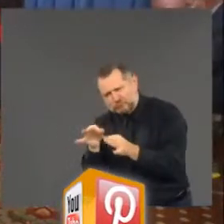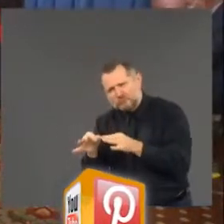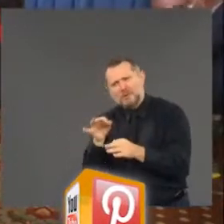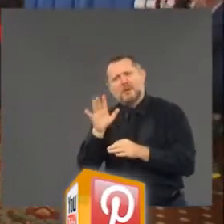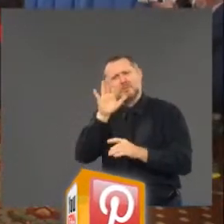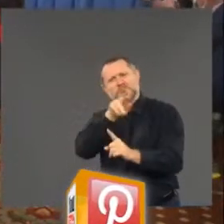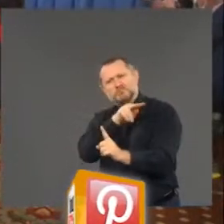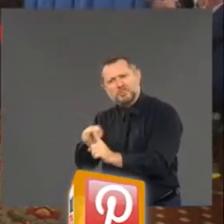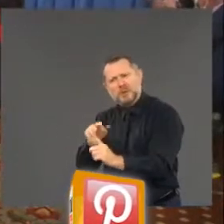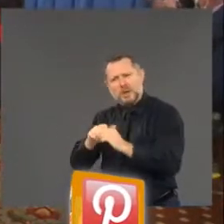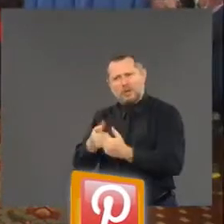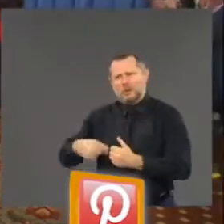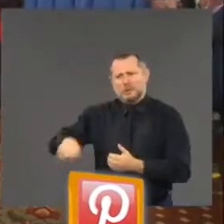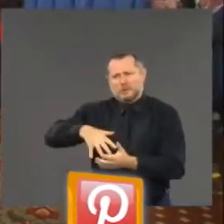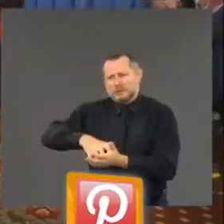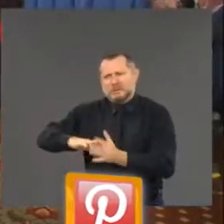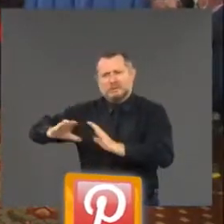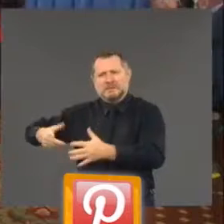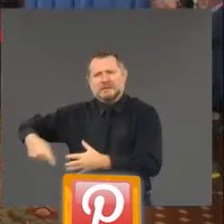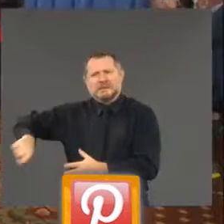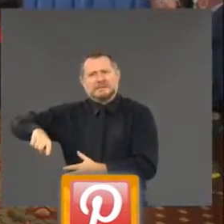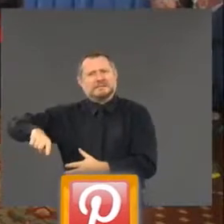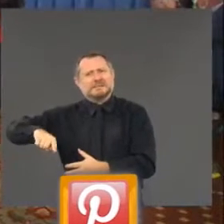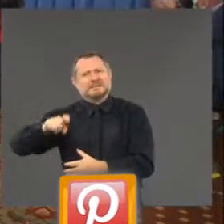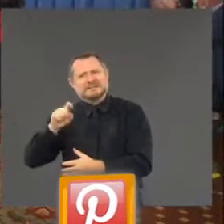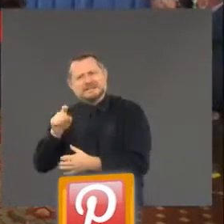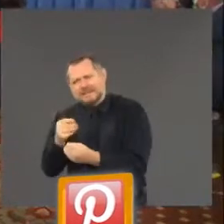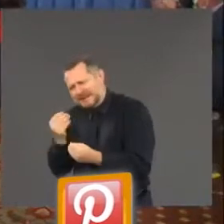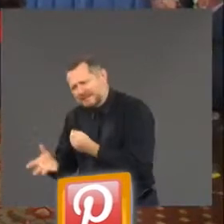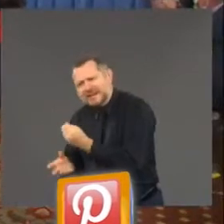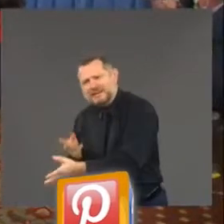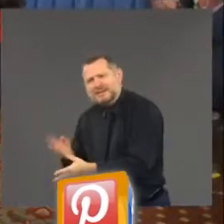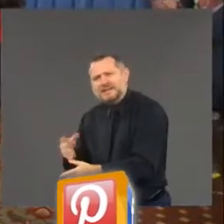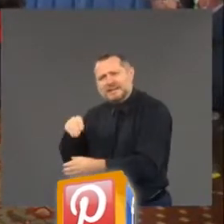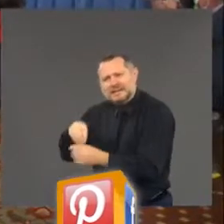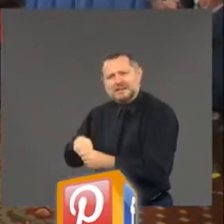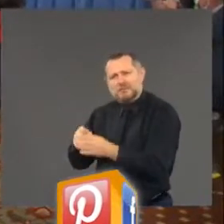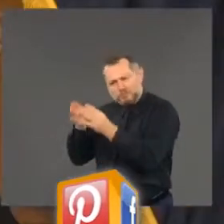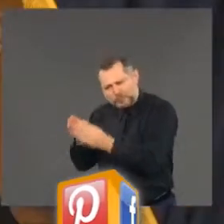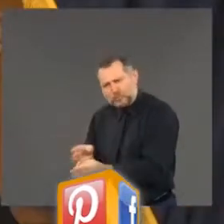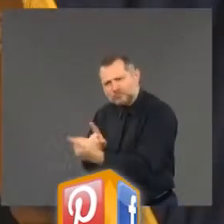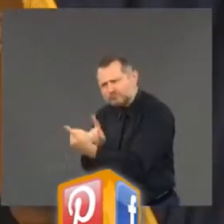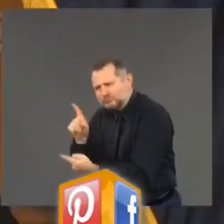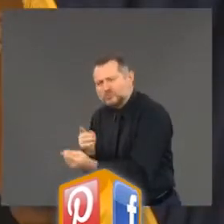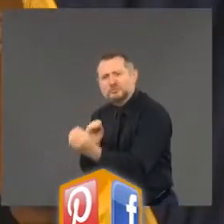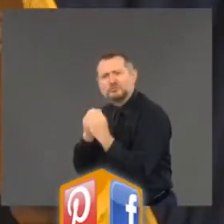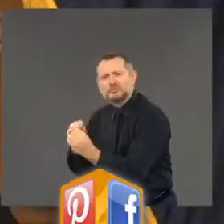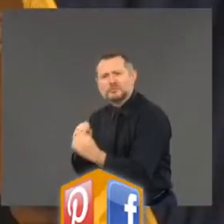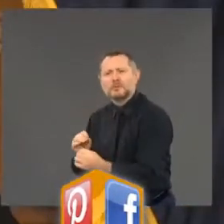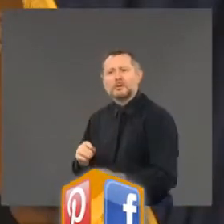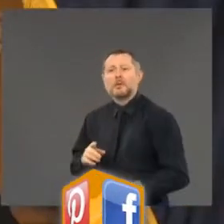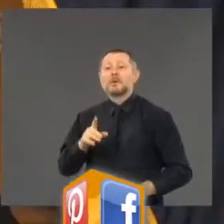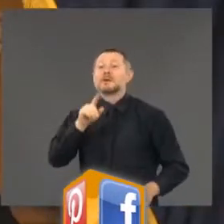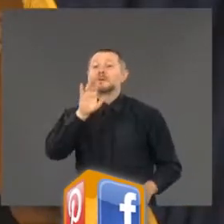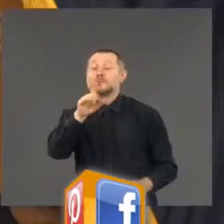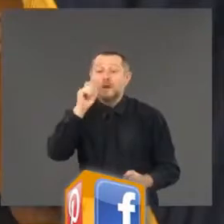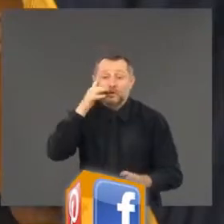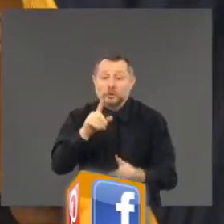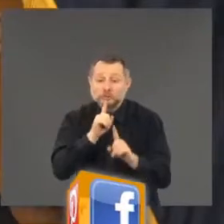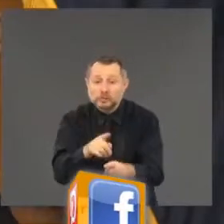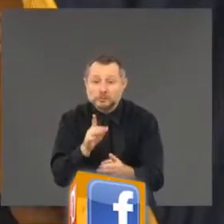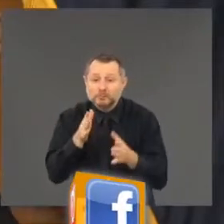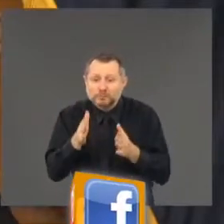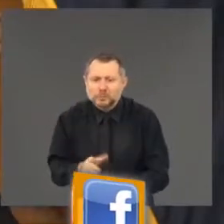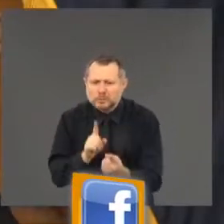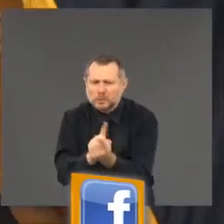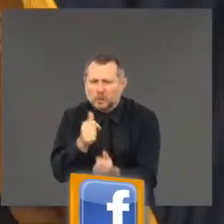vulnerable population the in-person education they're looking for? In-person education for which population? People